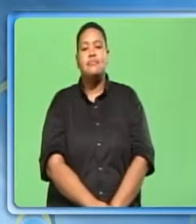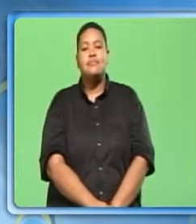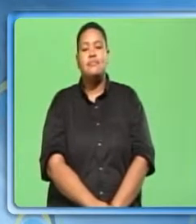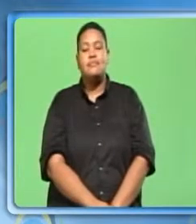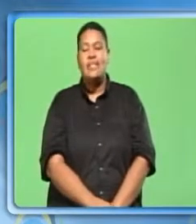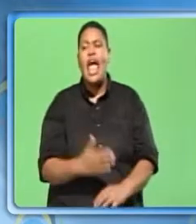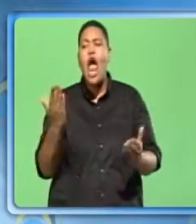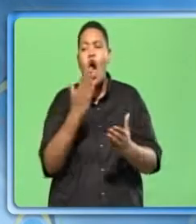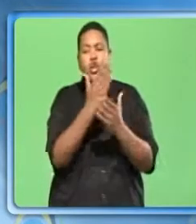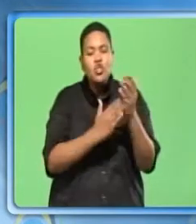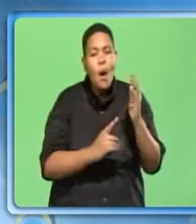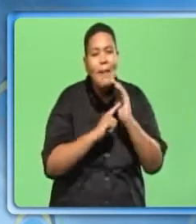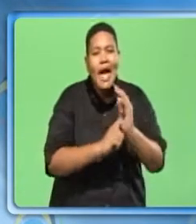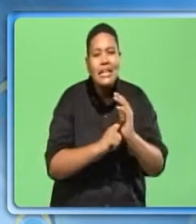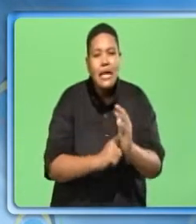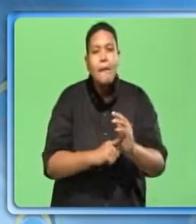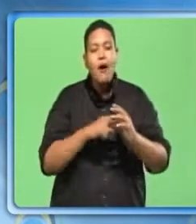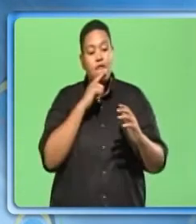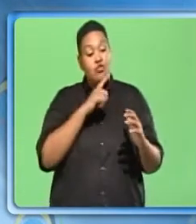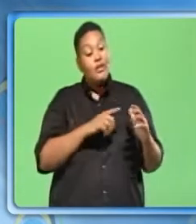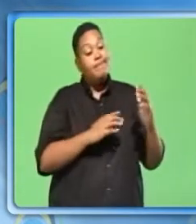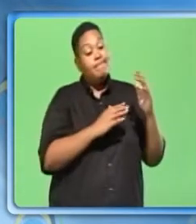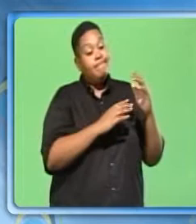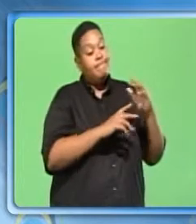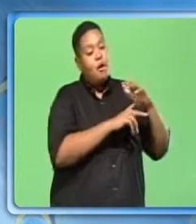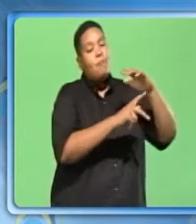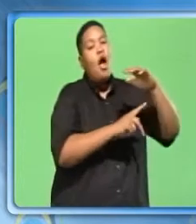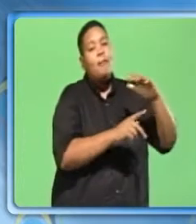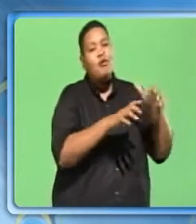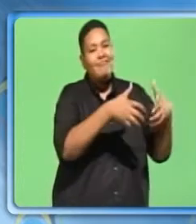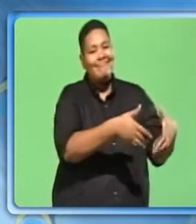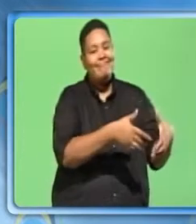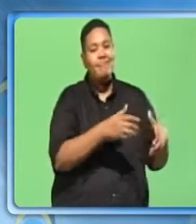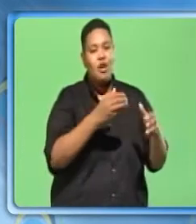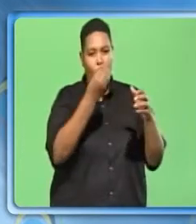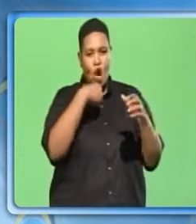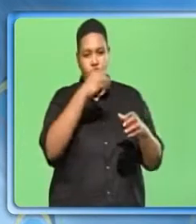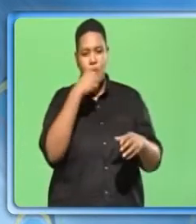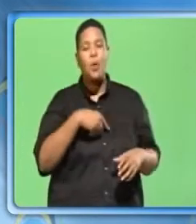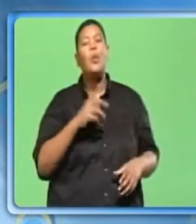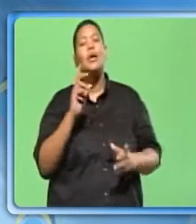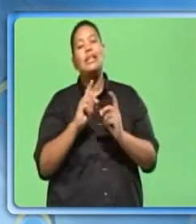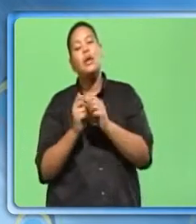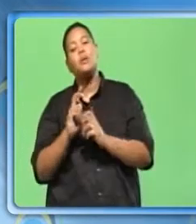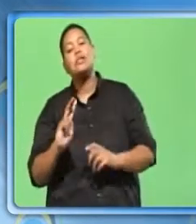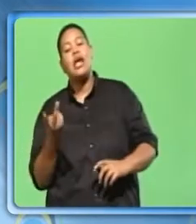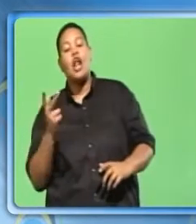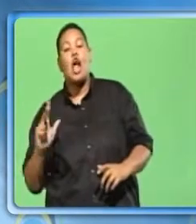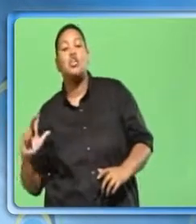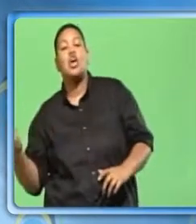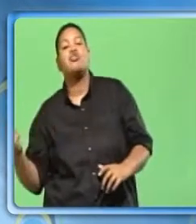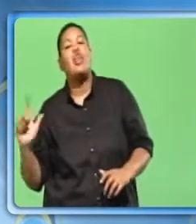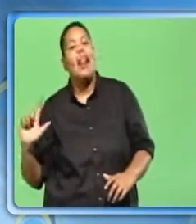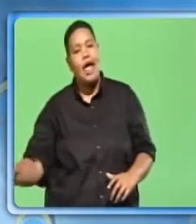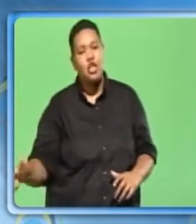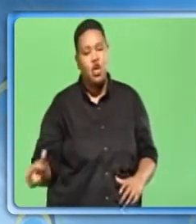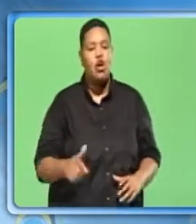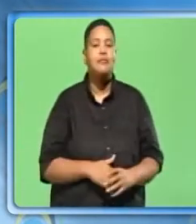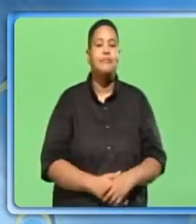Here are some examples of primary consumers. We will deal with secondary and tertiary consumers later.